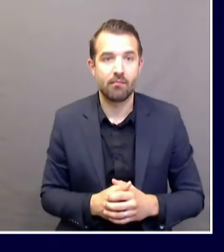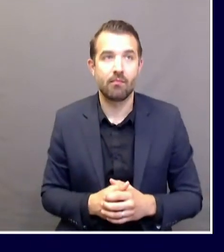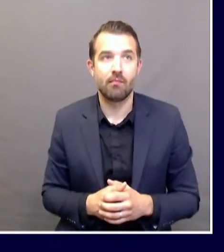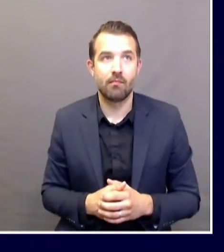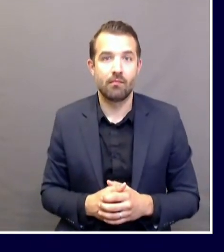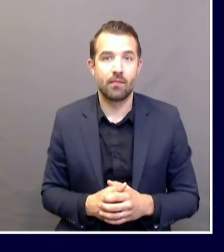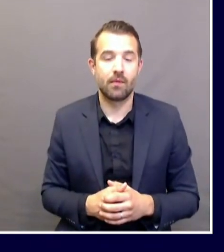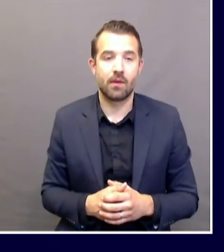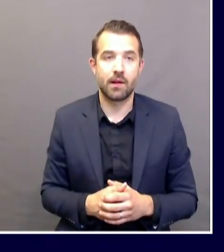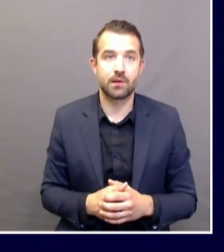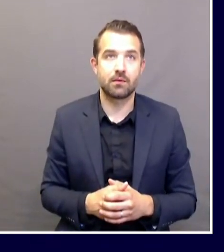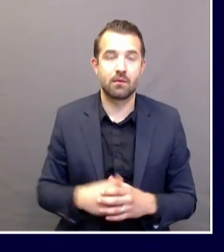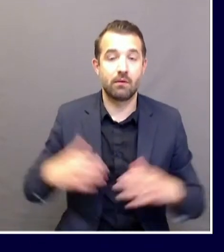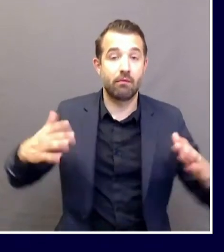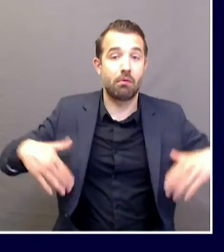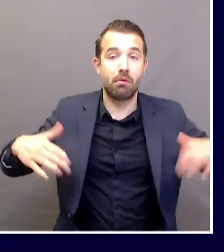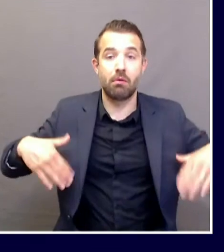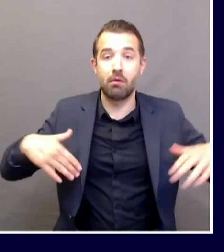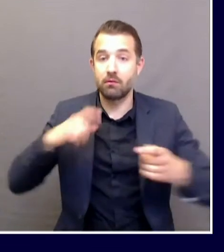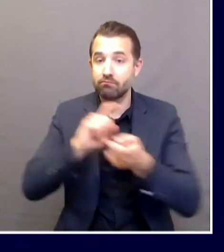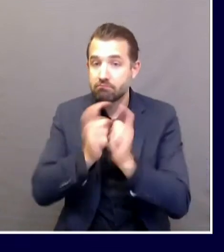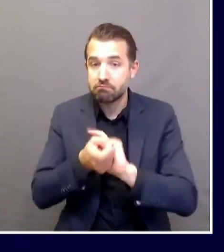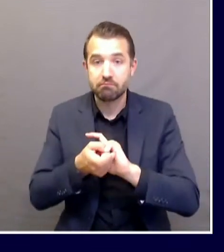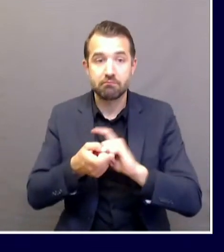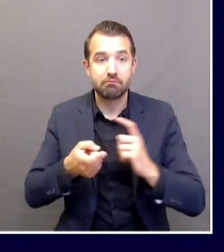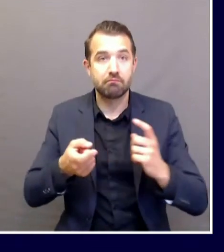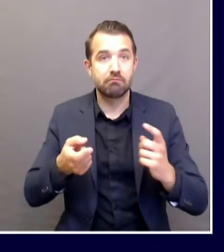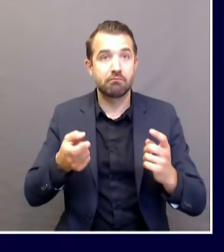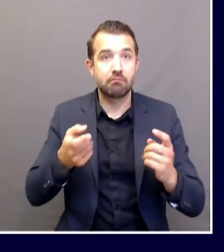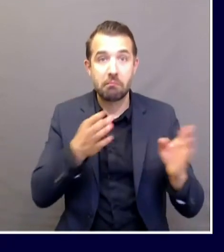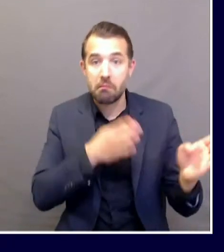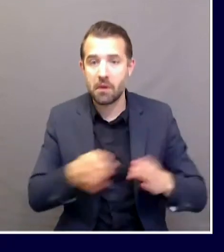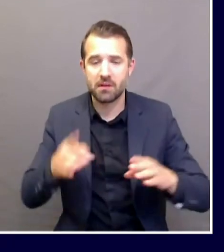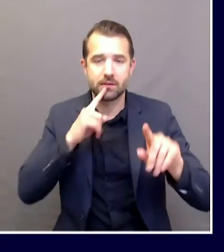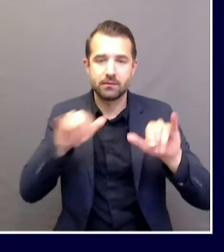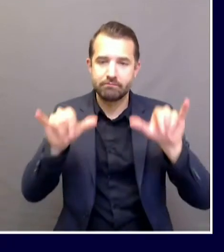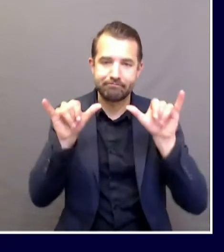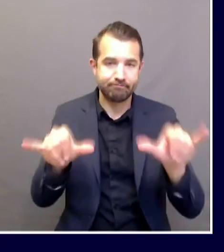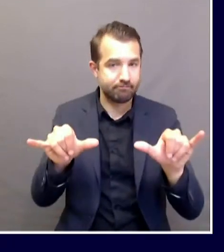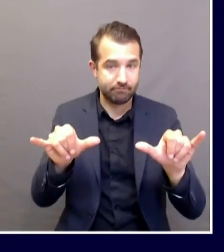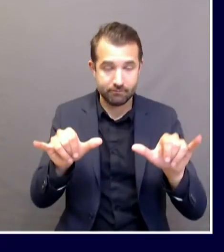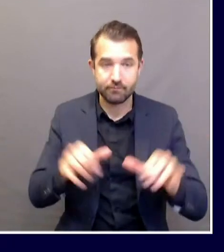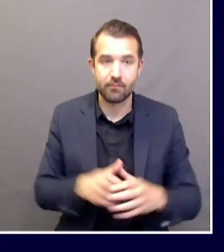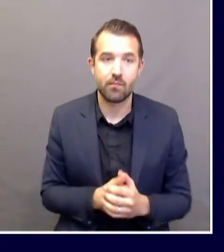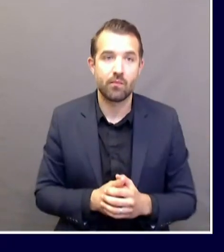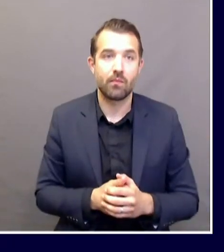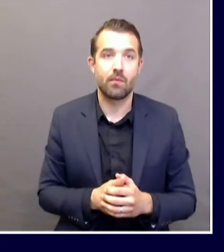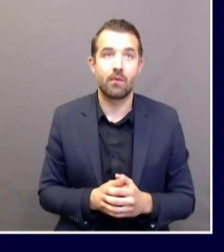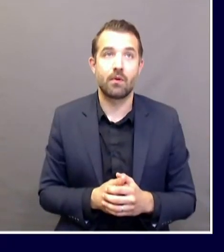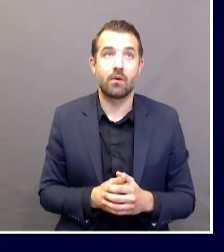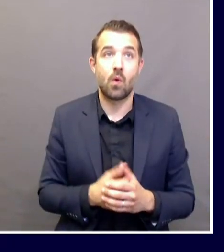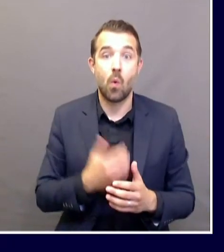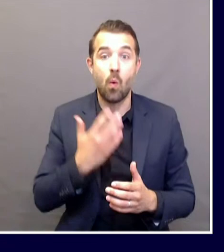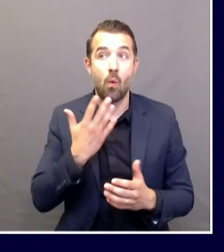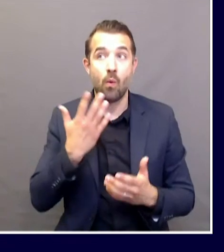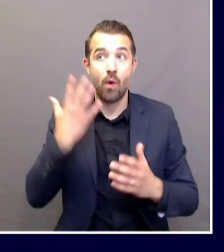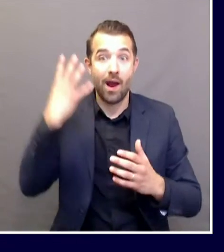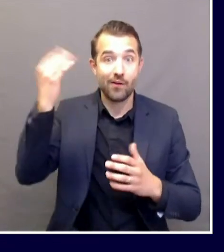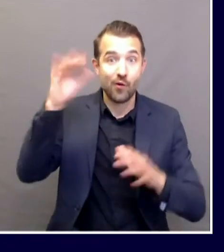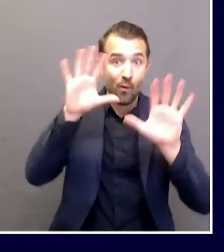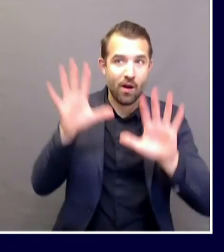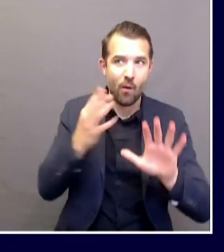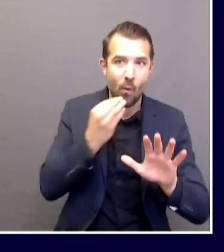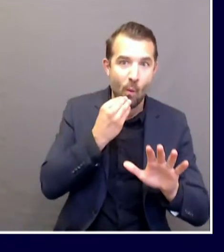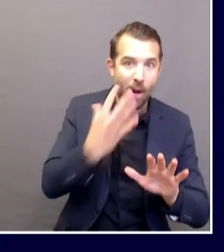changes in the works in light of that. In terms of the warmer weather, that's a boon. That's a good thing. If it means that more people are